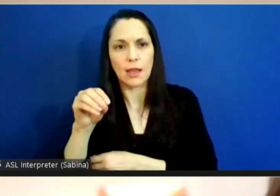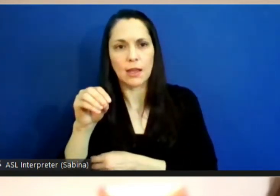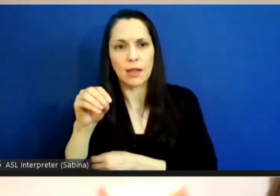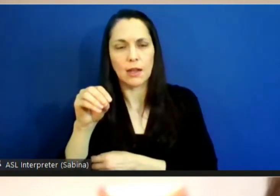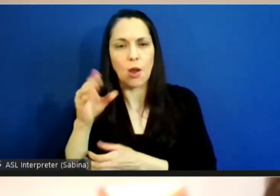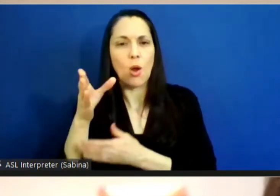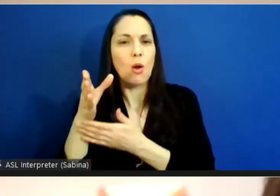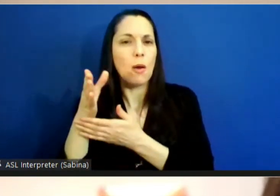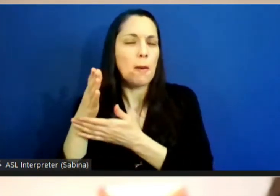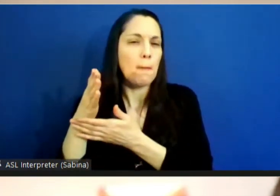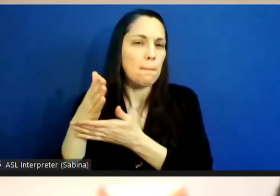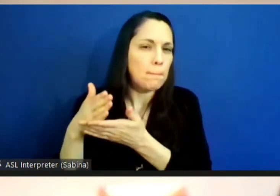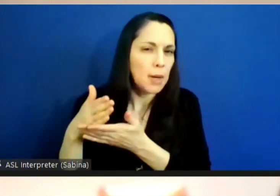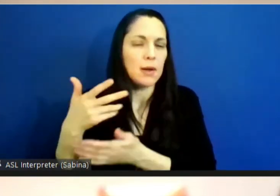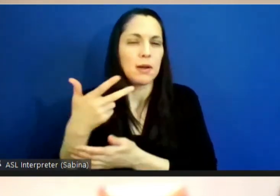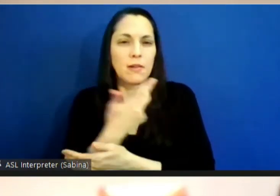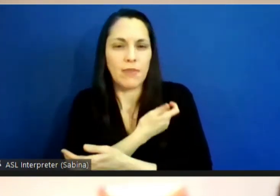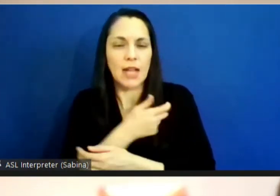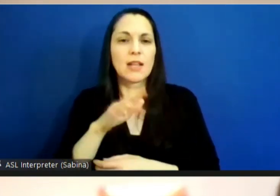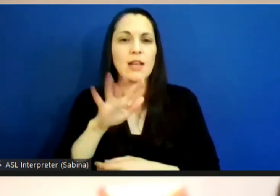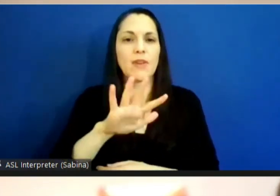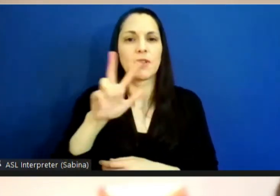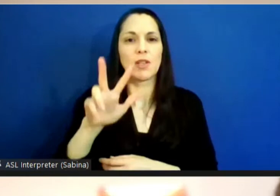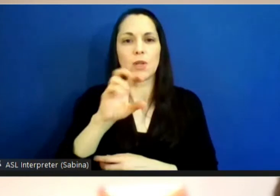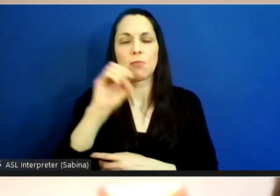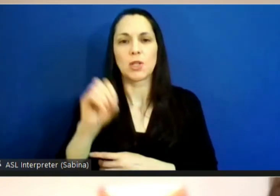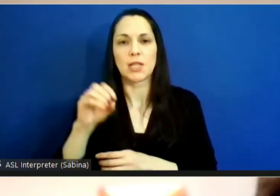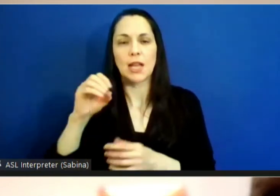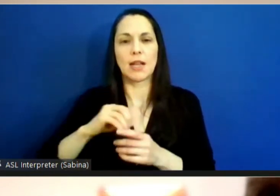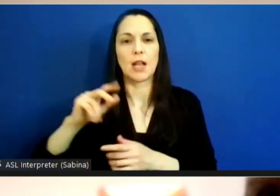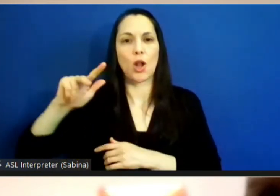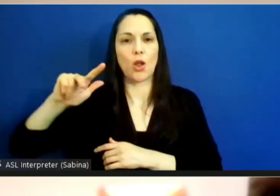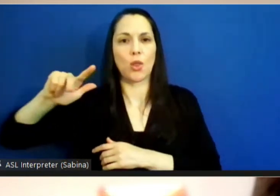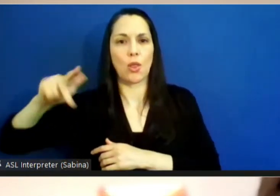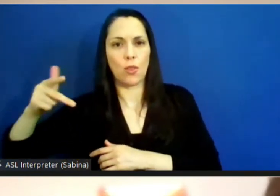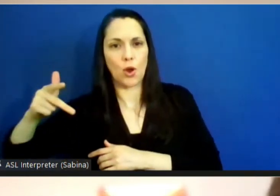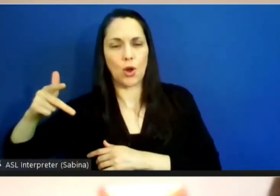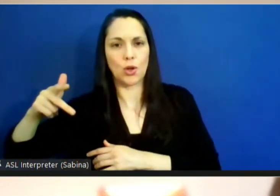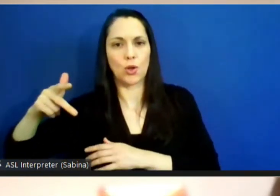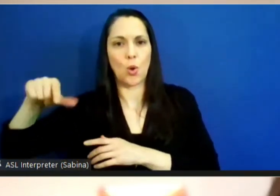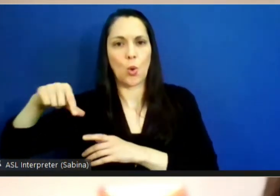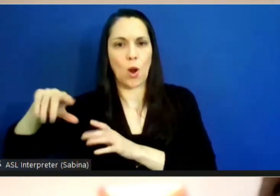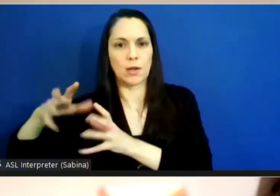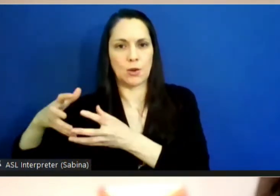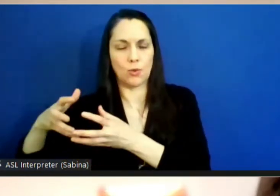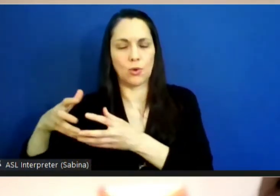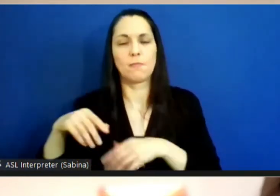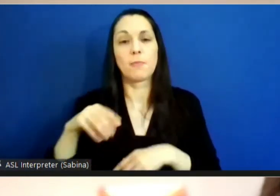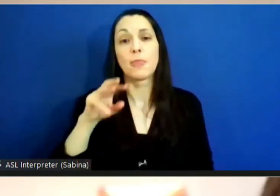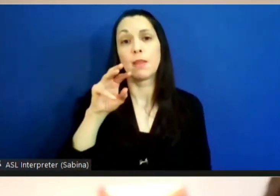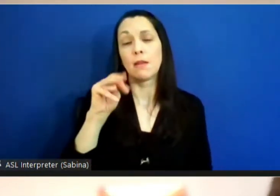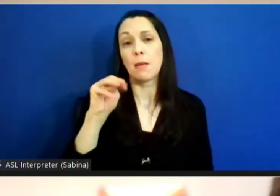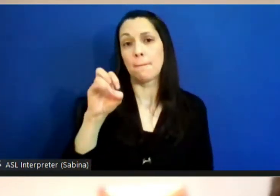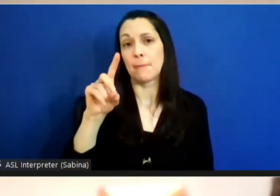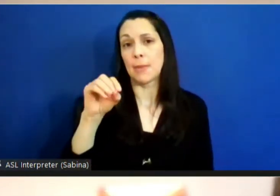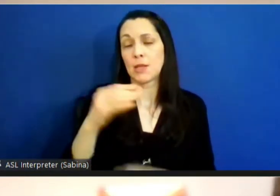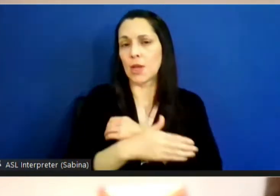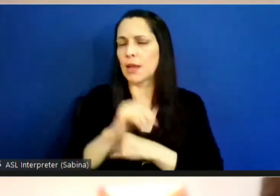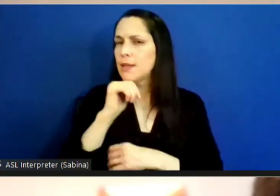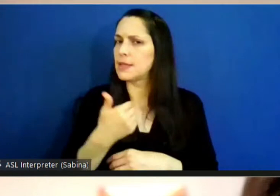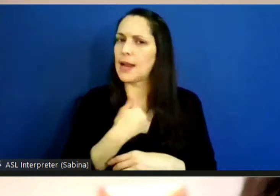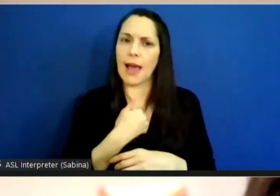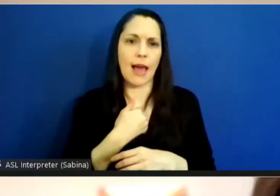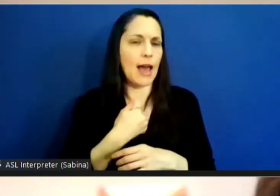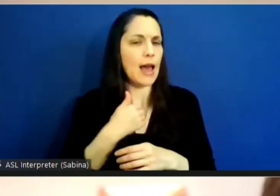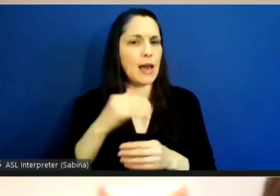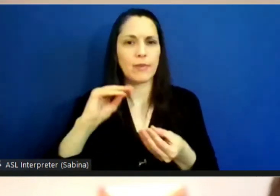partially vaccinated, and 53% in the third quartile. Mendocino does not have any significant numbers of fourth